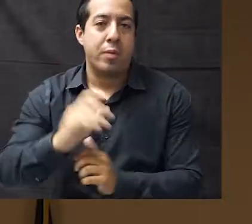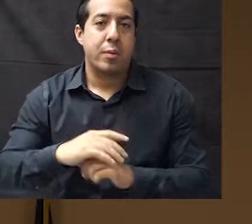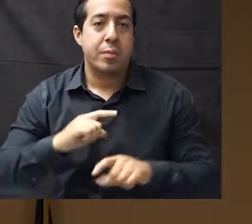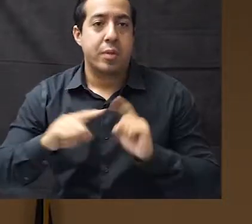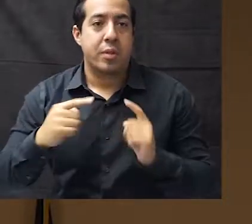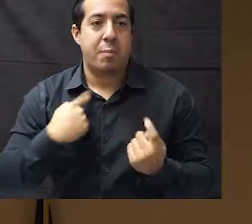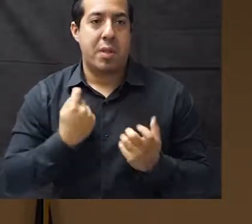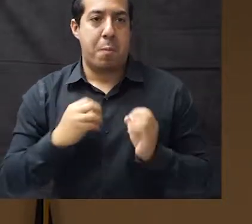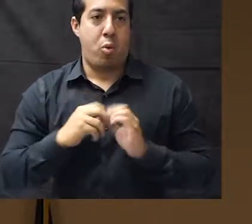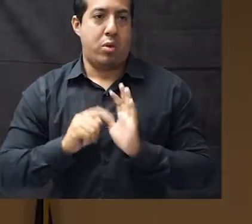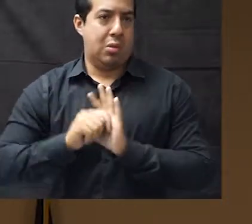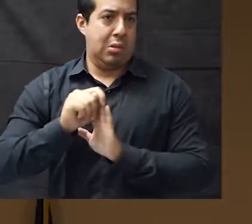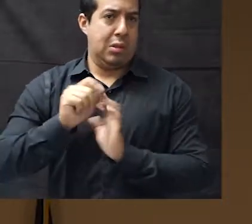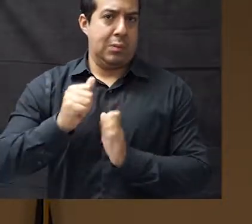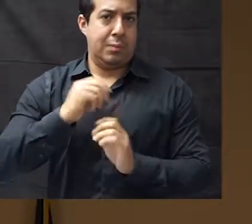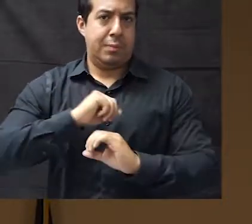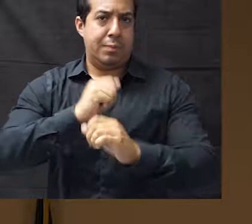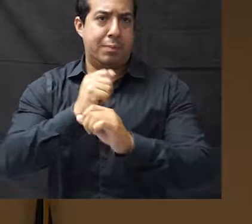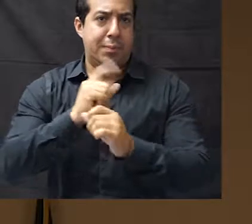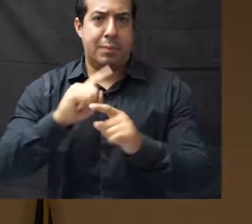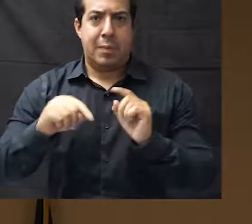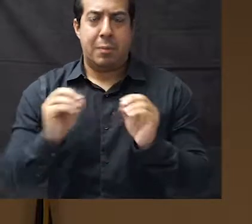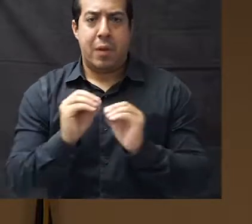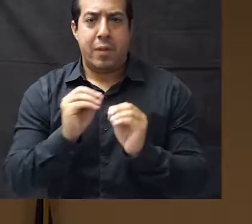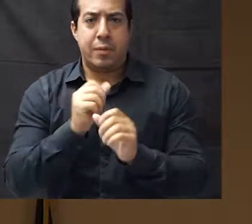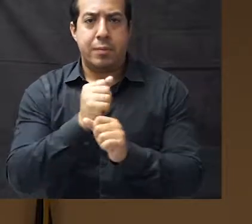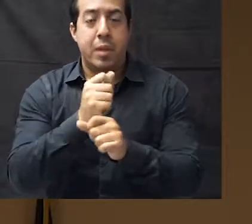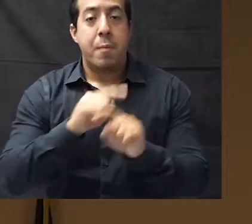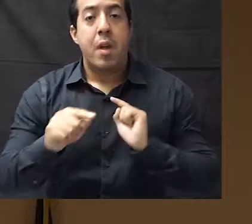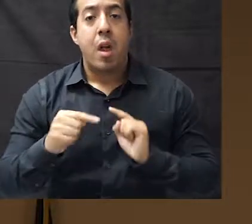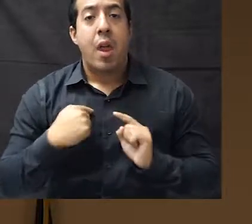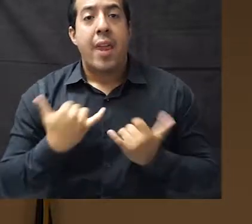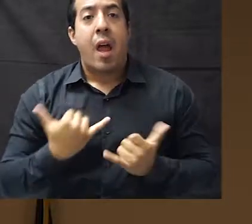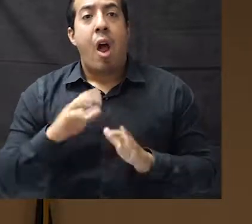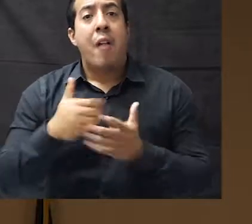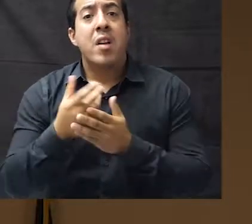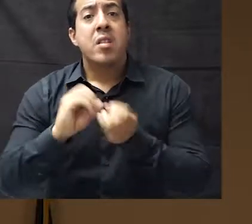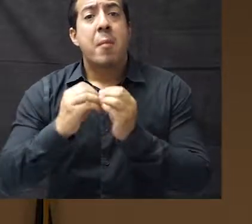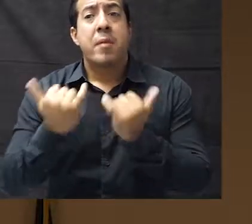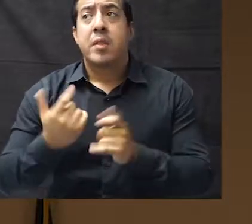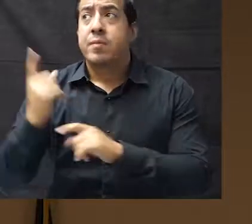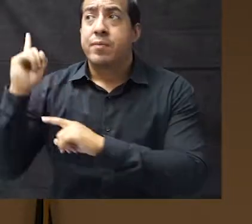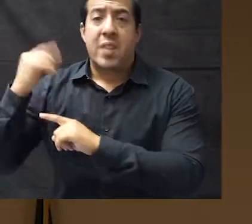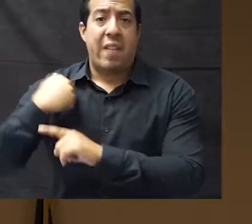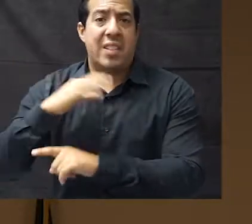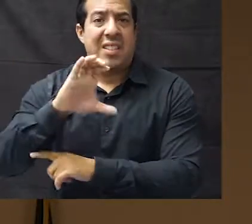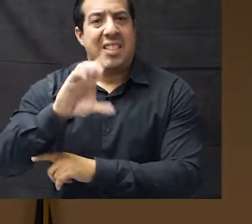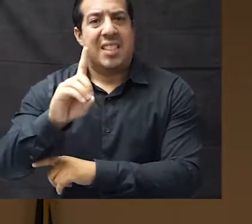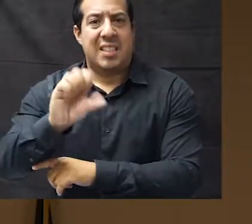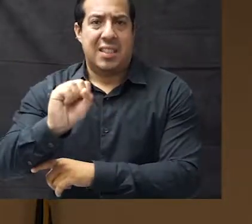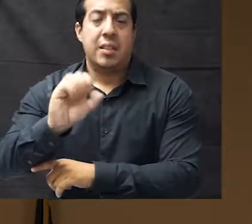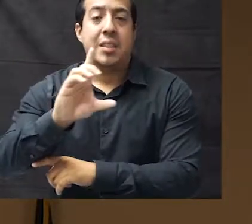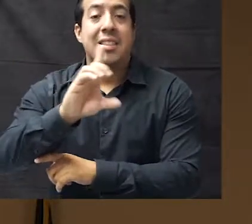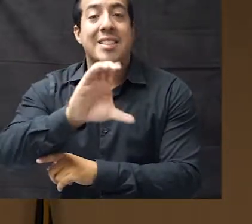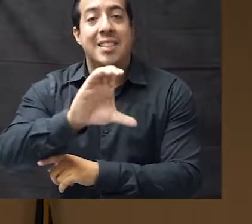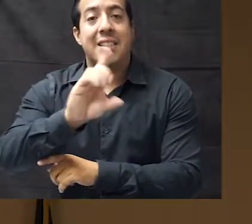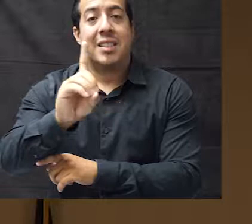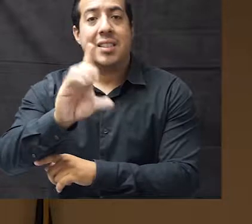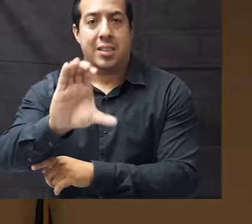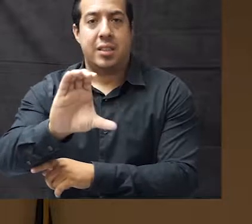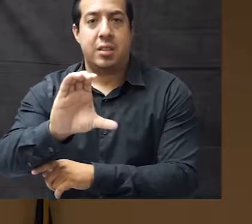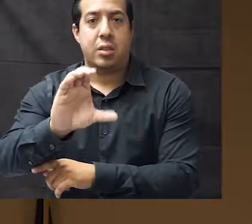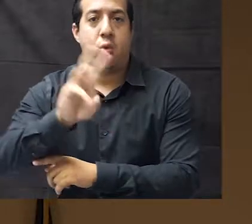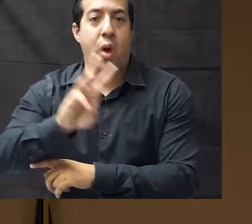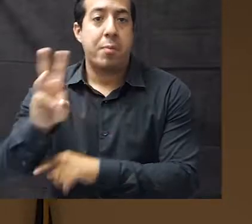So I'm taller. All right, get this up here high enough. Keep it staying up there. I pulled these numbers from CDC's